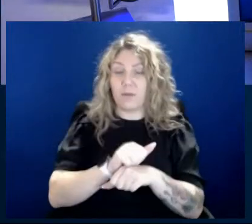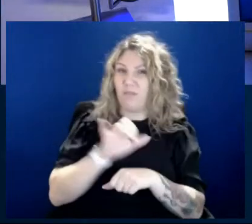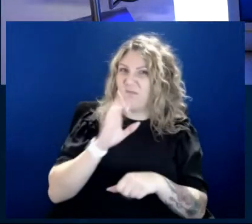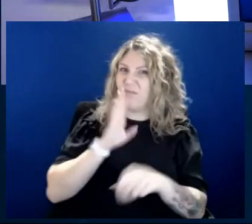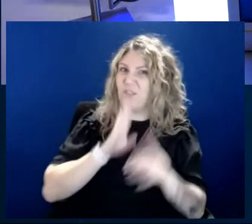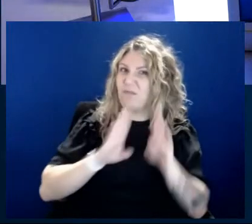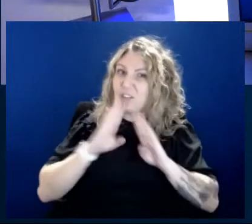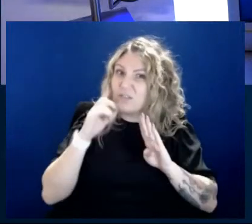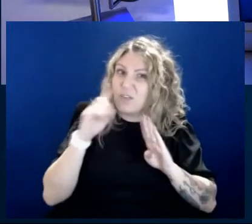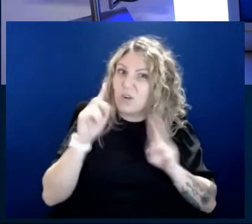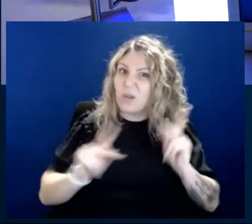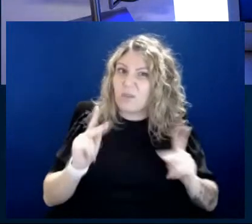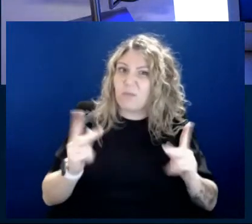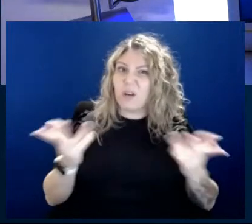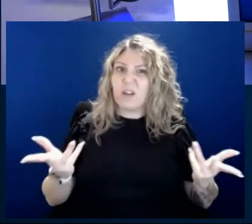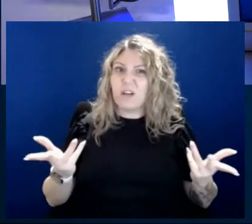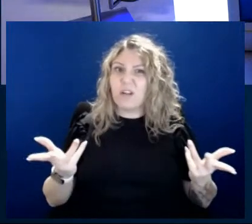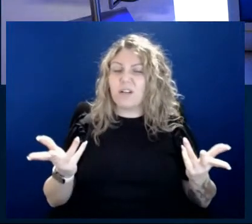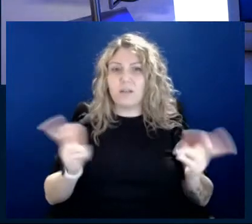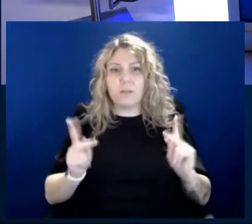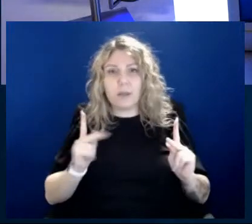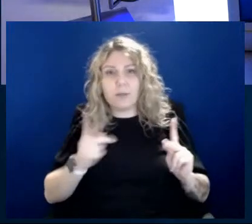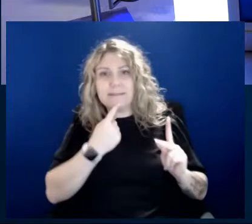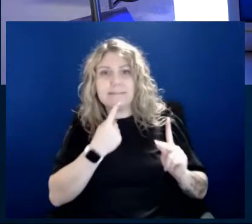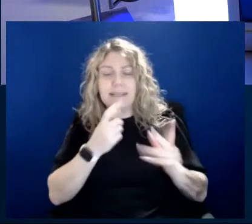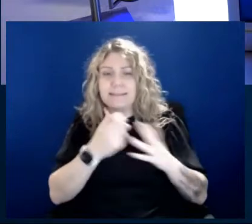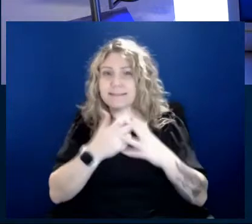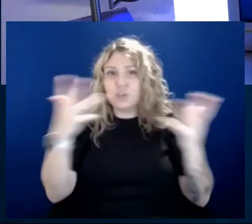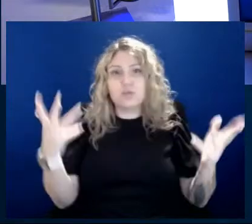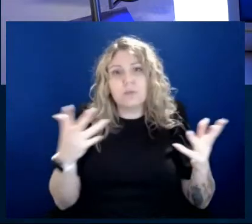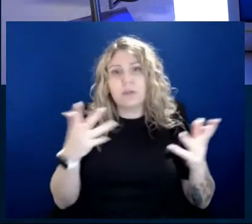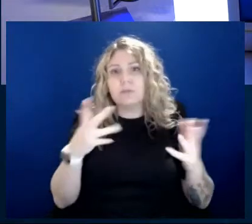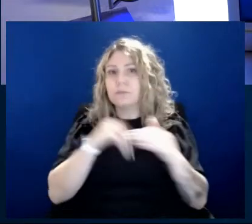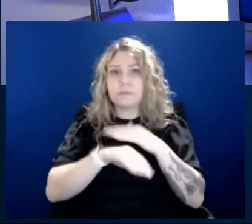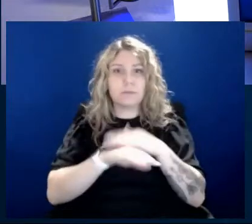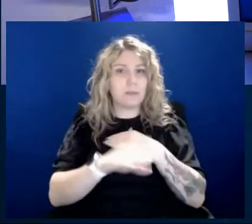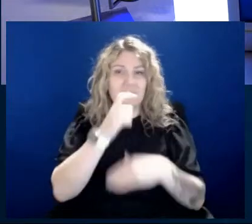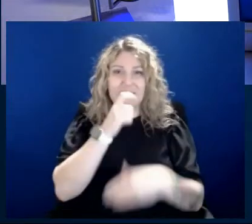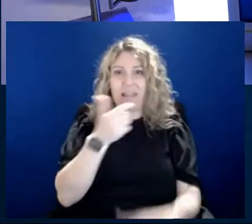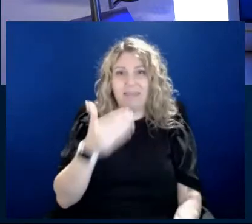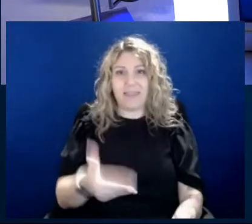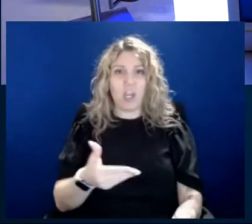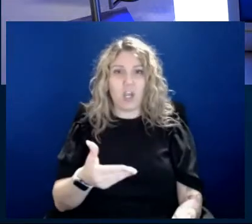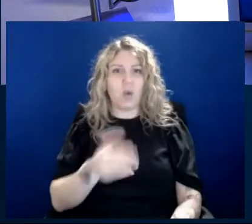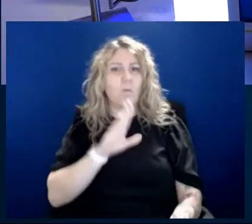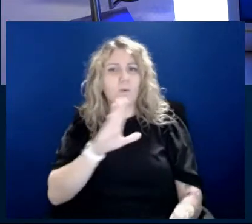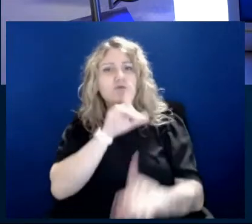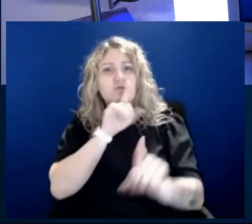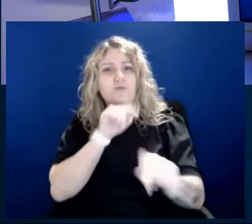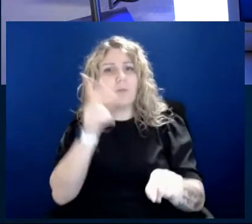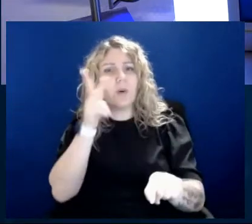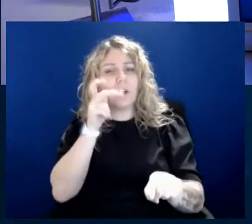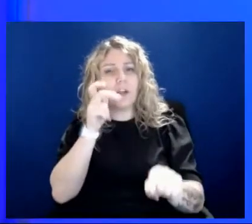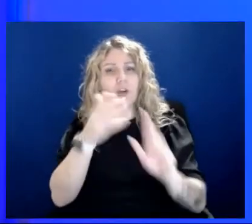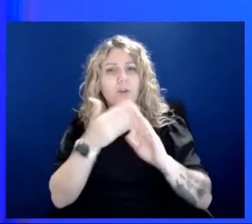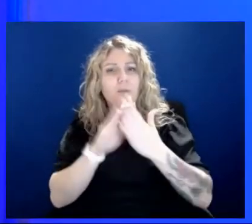people. People just saying it's just too much. The accessibility isn't there. Just what's your response when you hear the community speak?